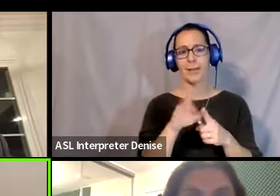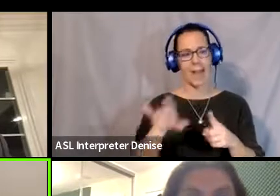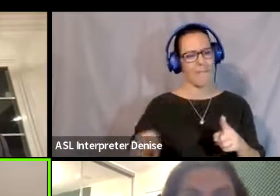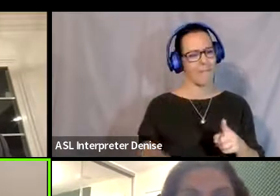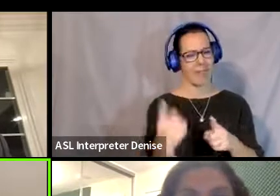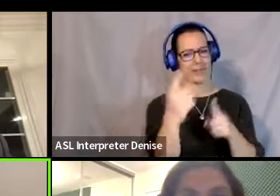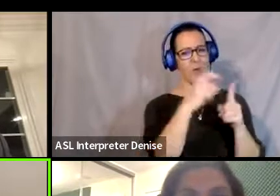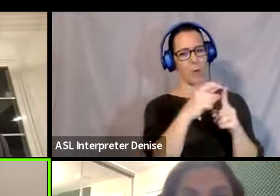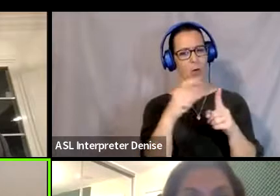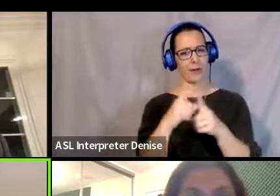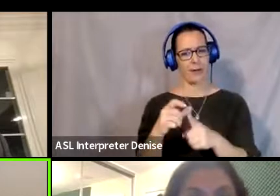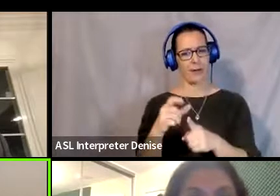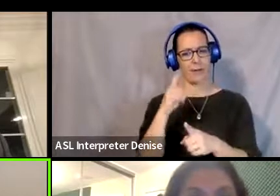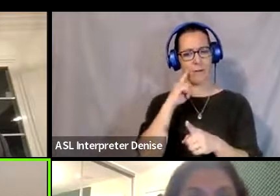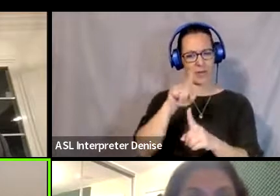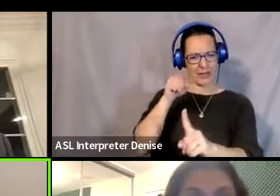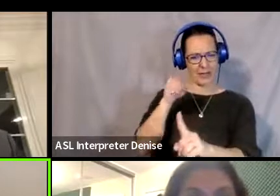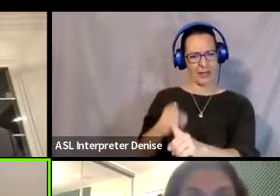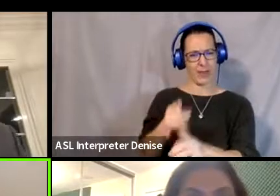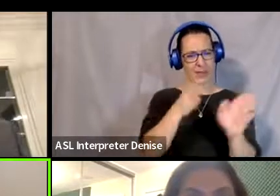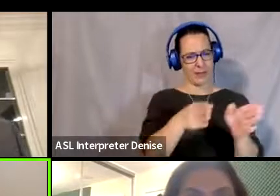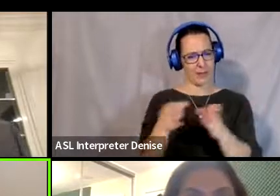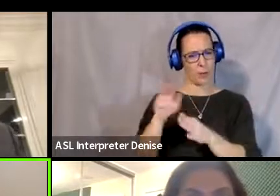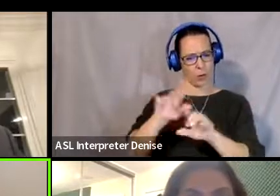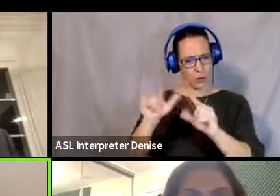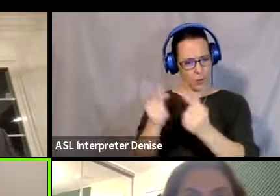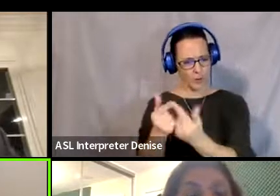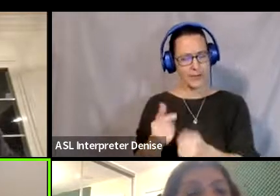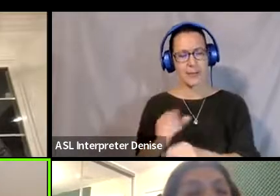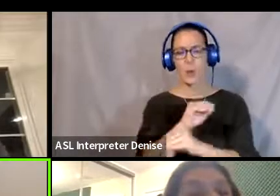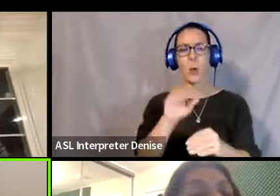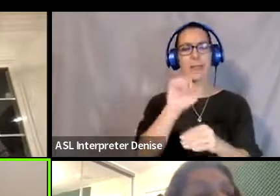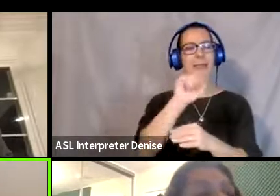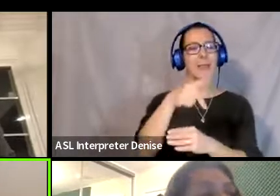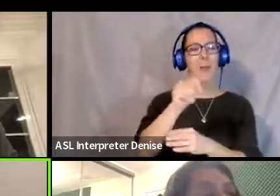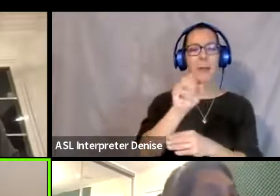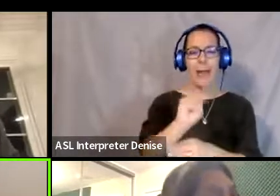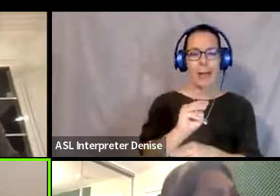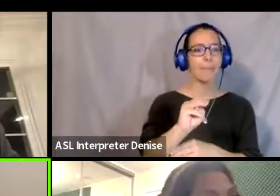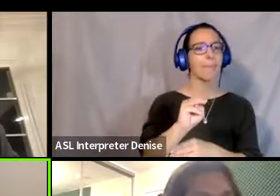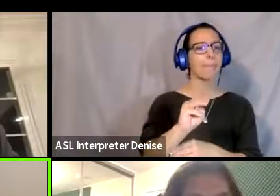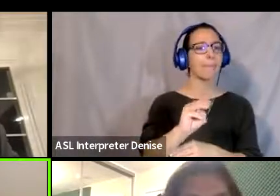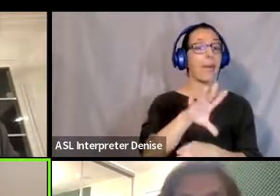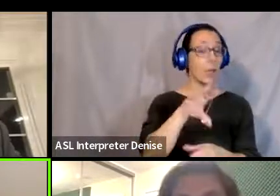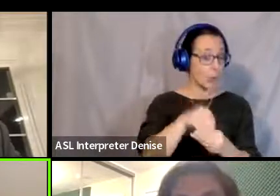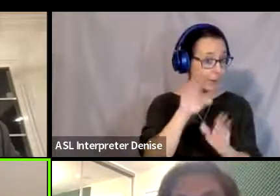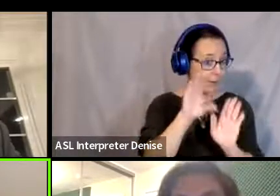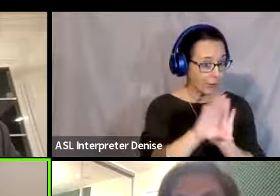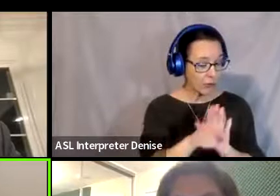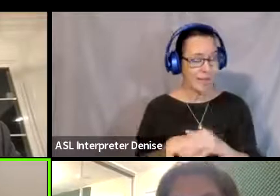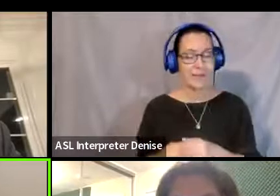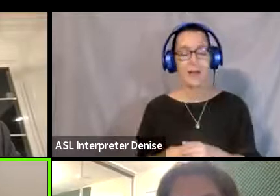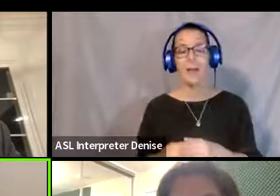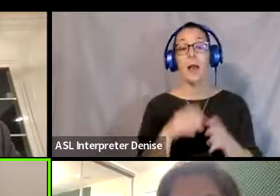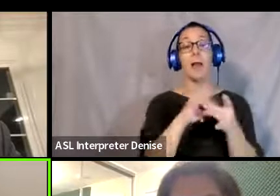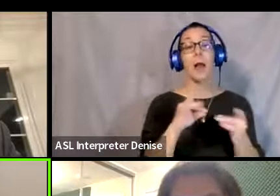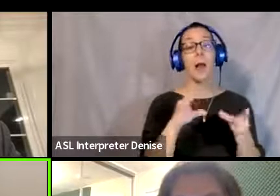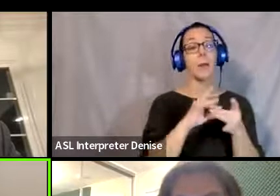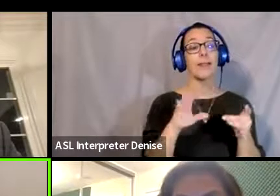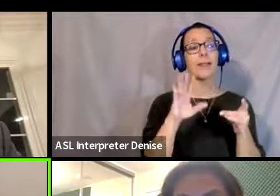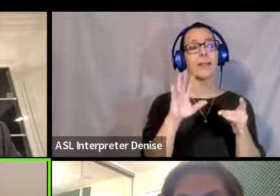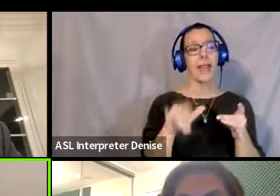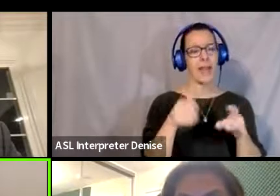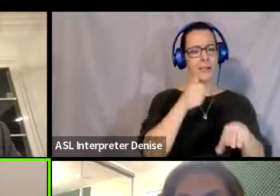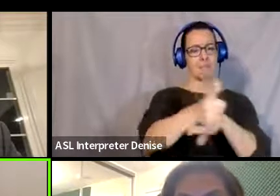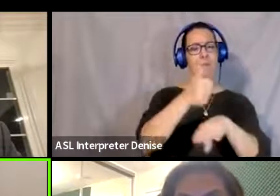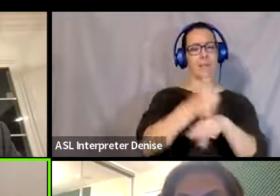specific individuals or groups. Any spam, including content or pictures. Comments that include unsupported